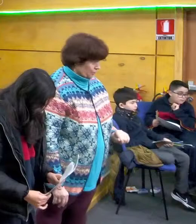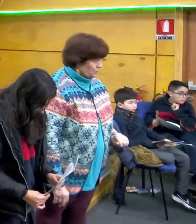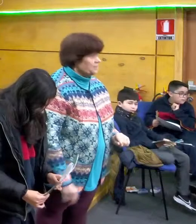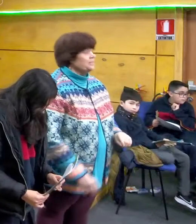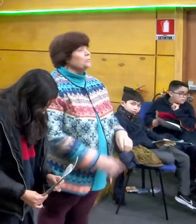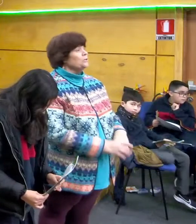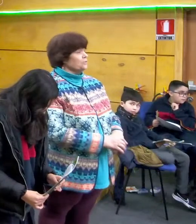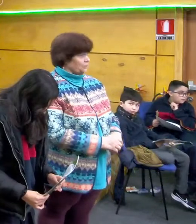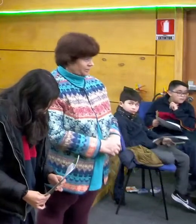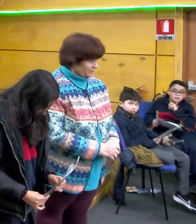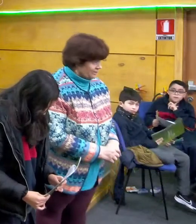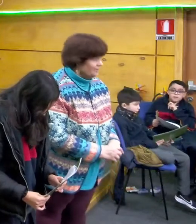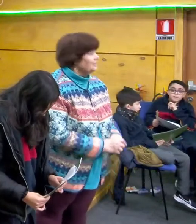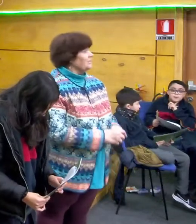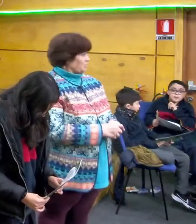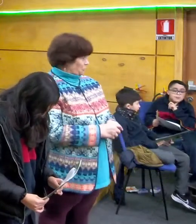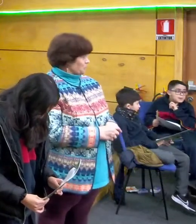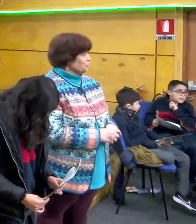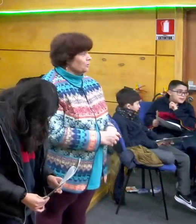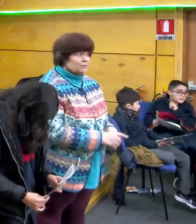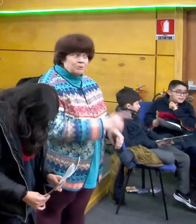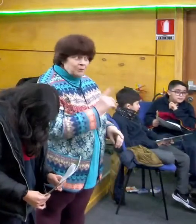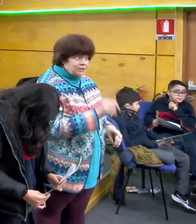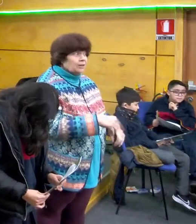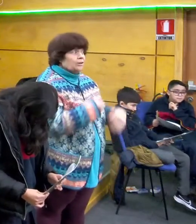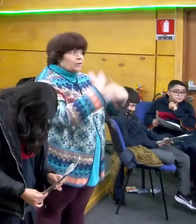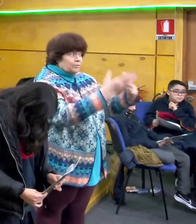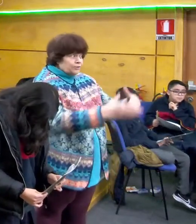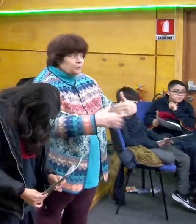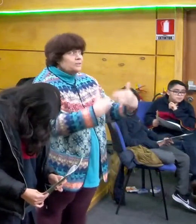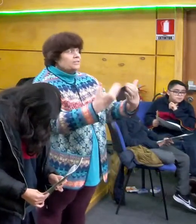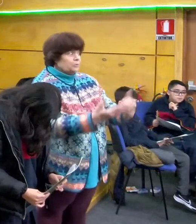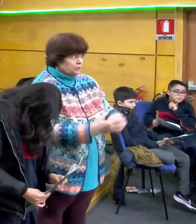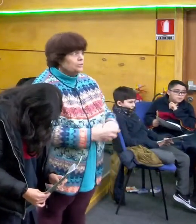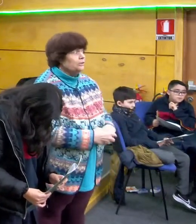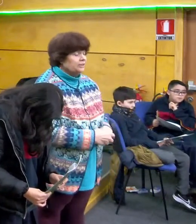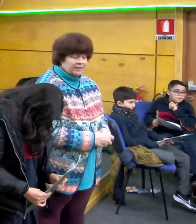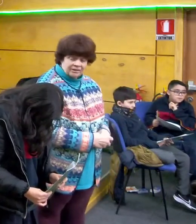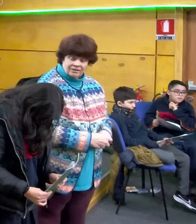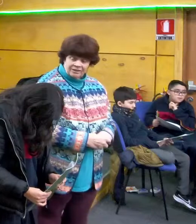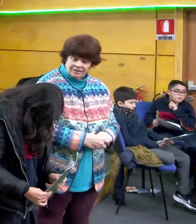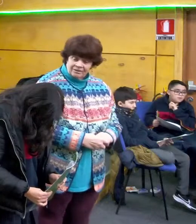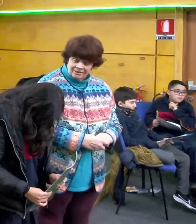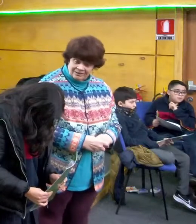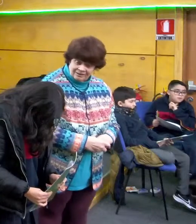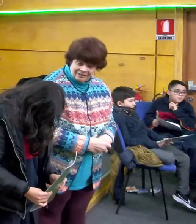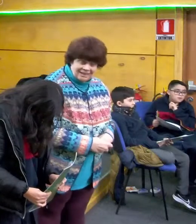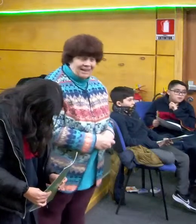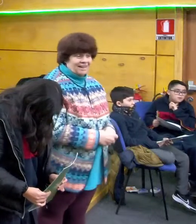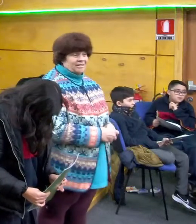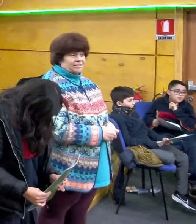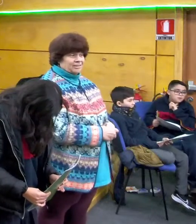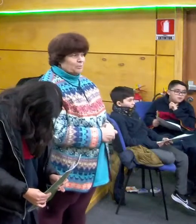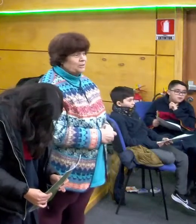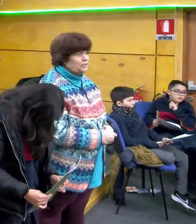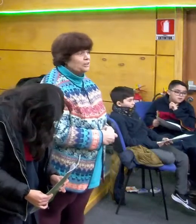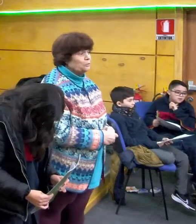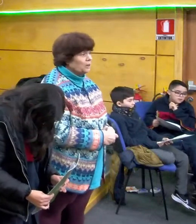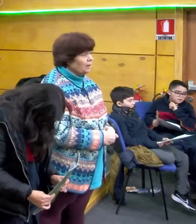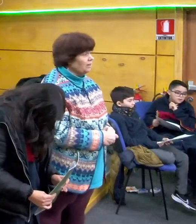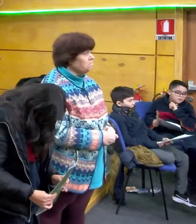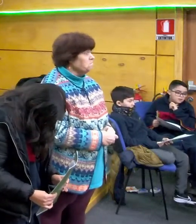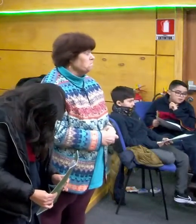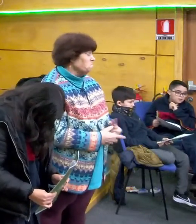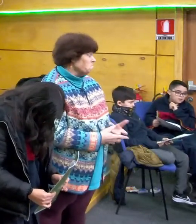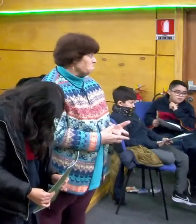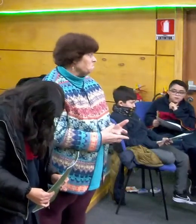Her fluency was good. She was nervous, but her fluency was good. Yeah, yeah. And something she can